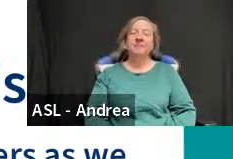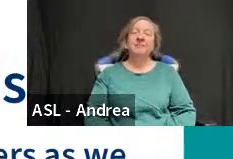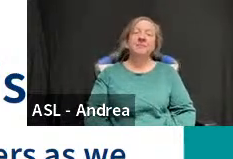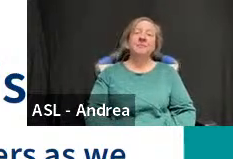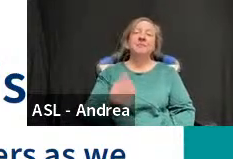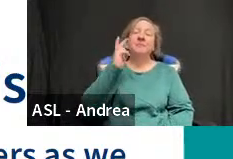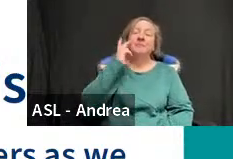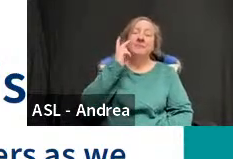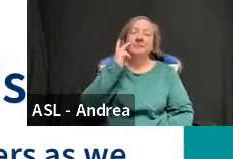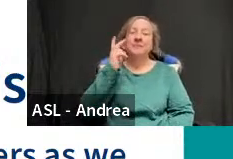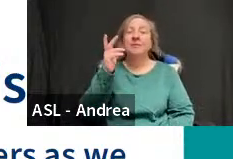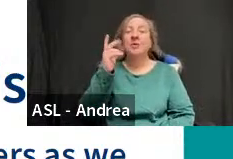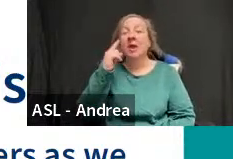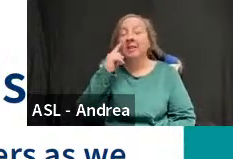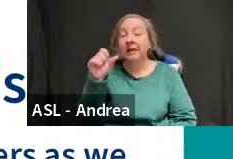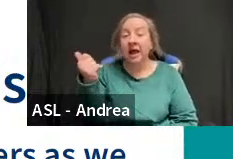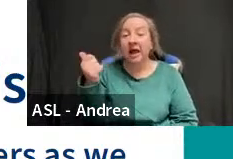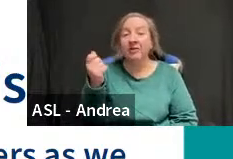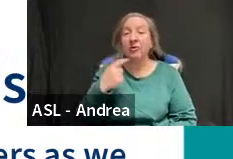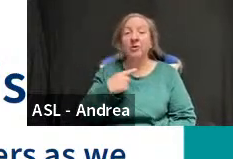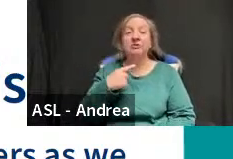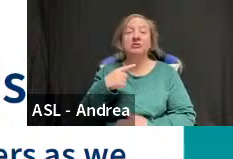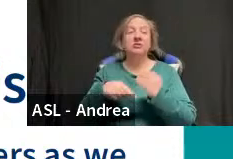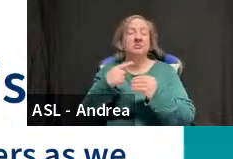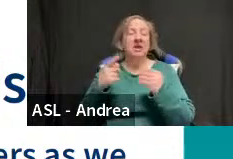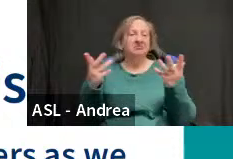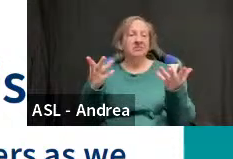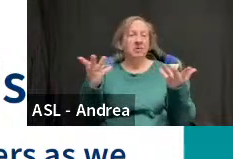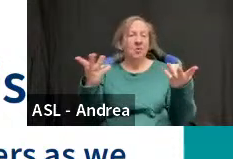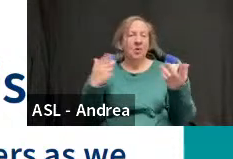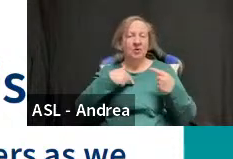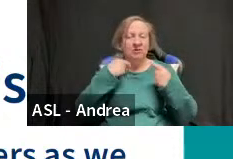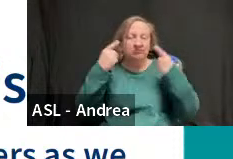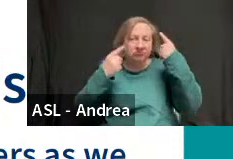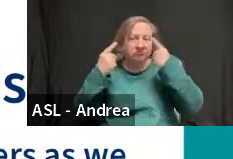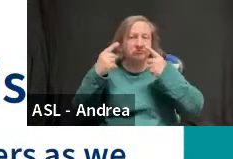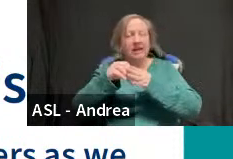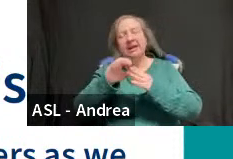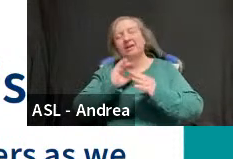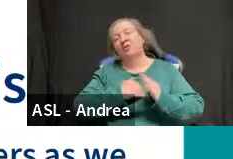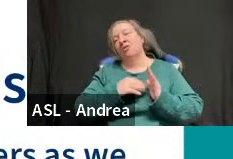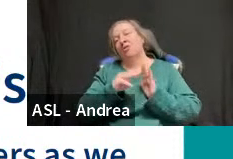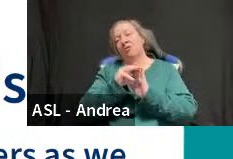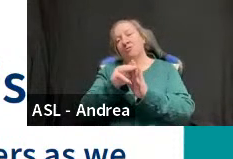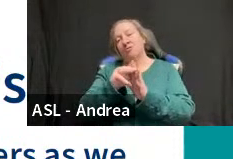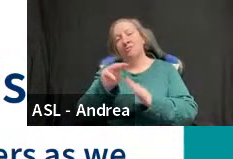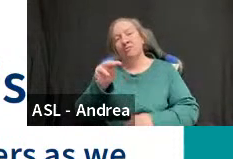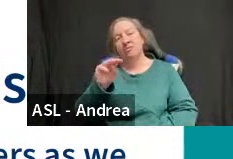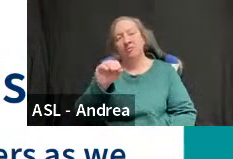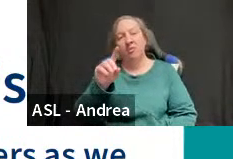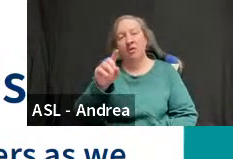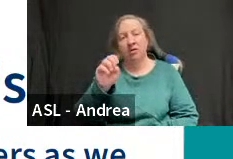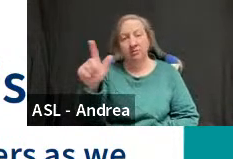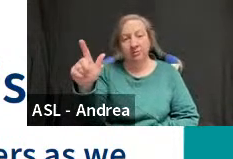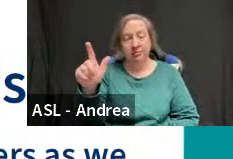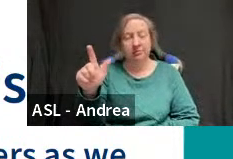Let's see. So I think there was another question around what we are considering in our modeling